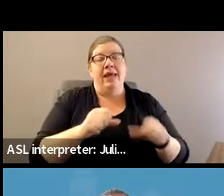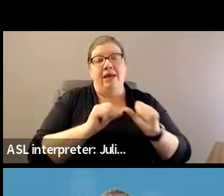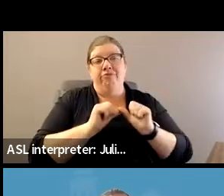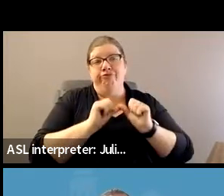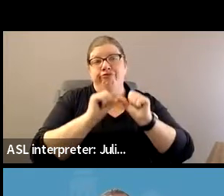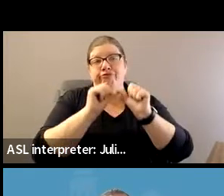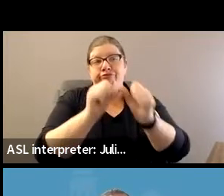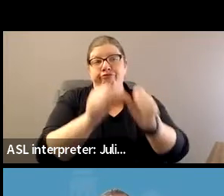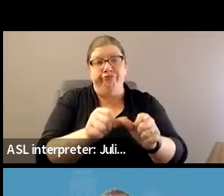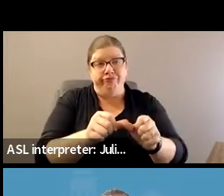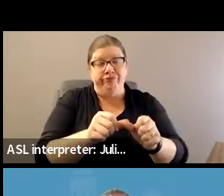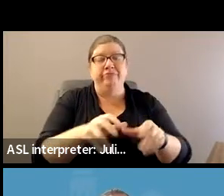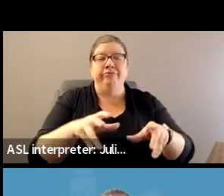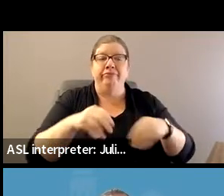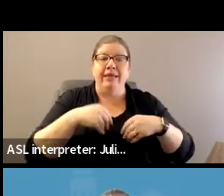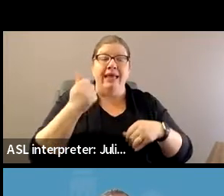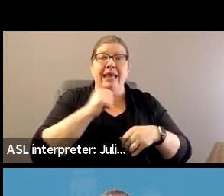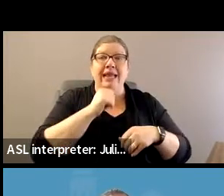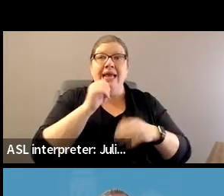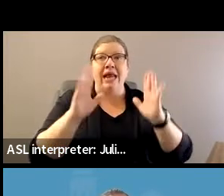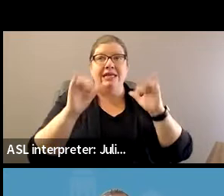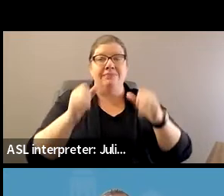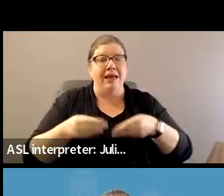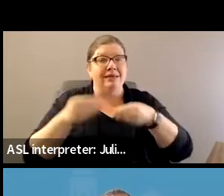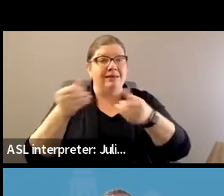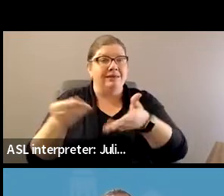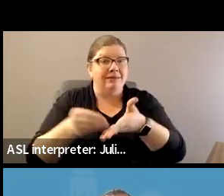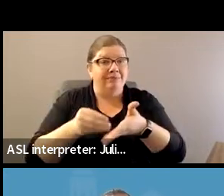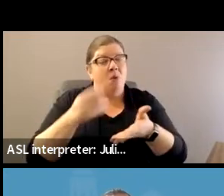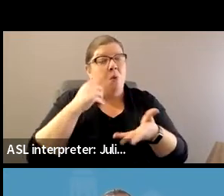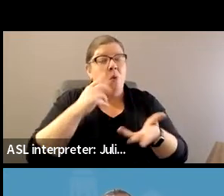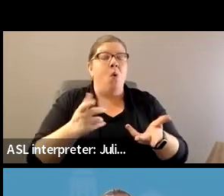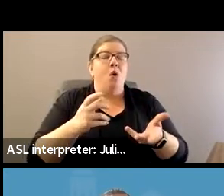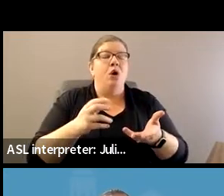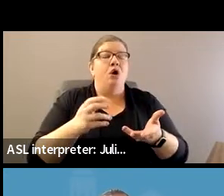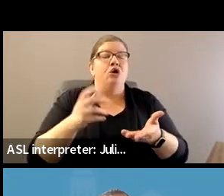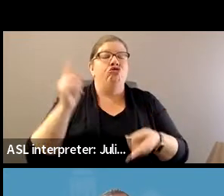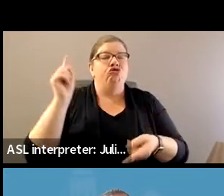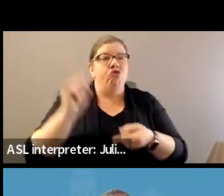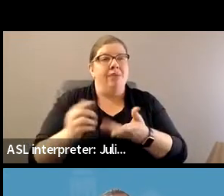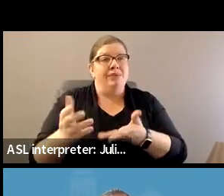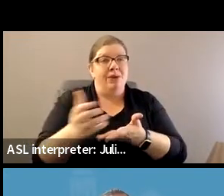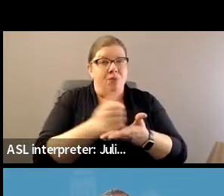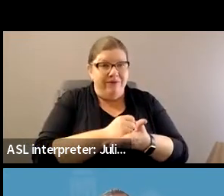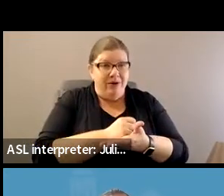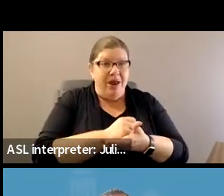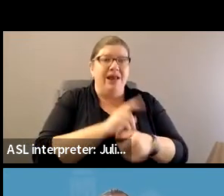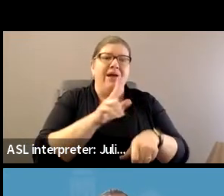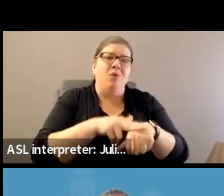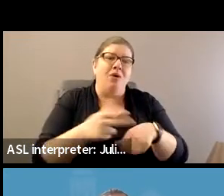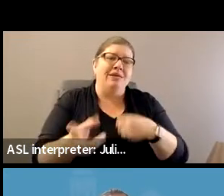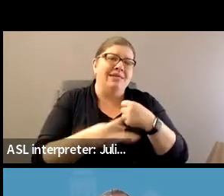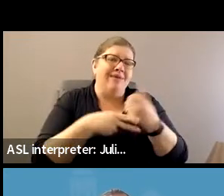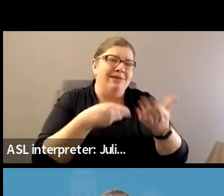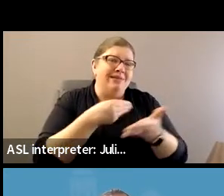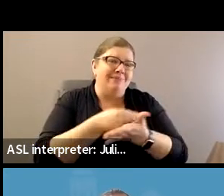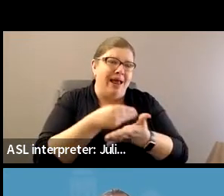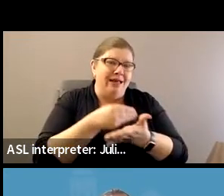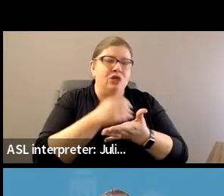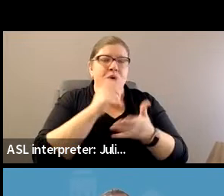any unexpected expenditures, any unexpected drops in revenue, and of course, save us money so that we don't have to do a